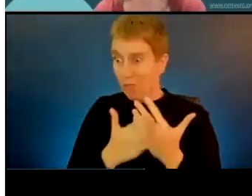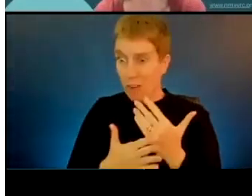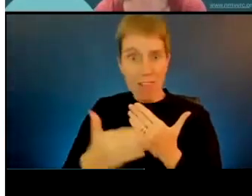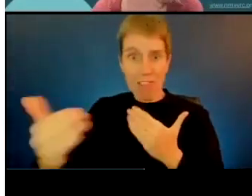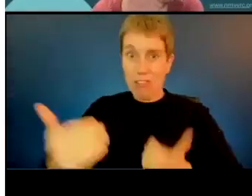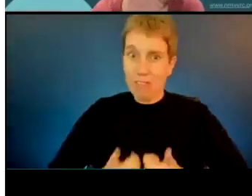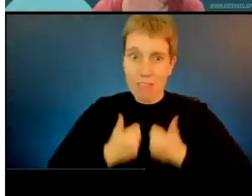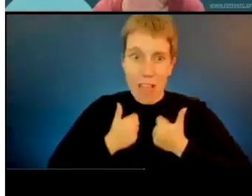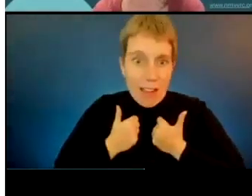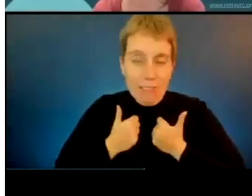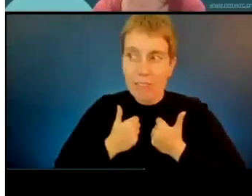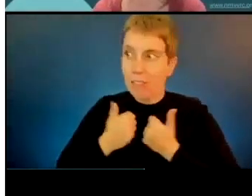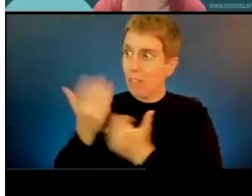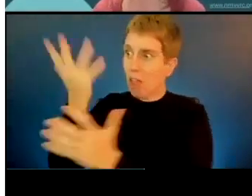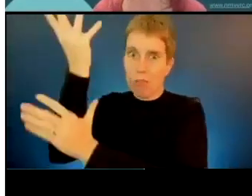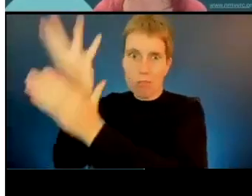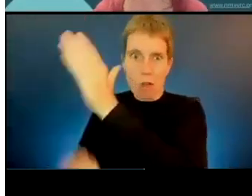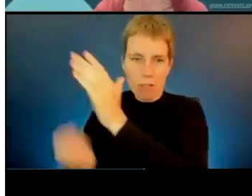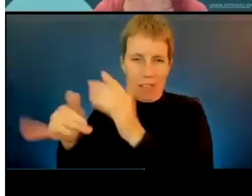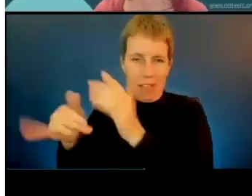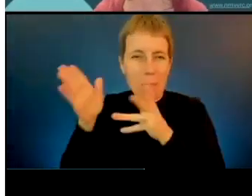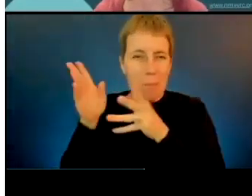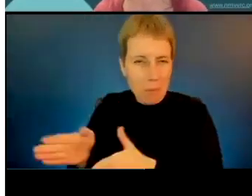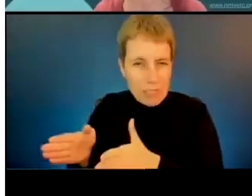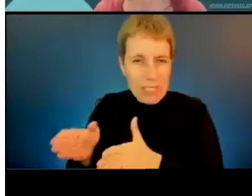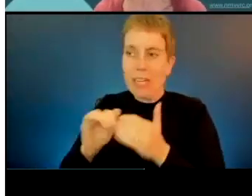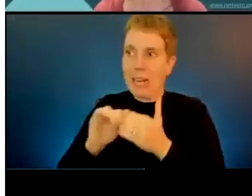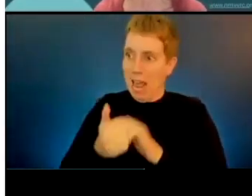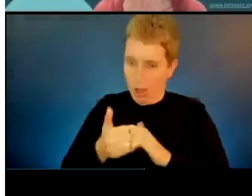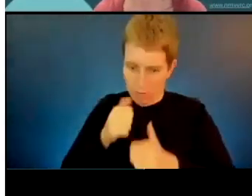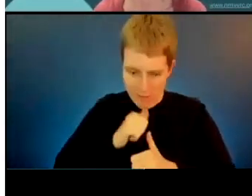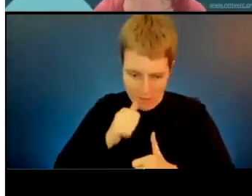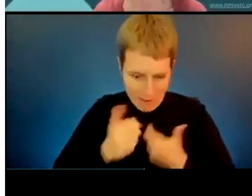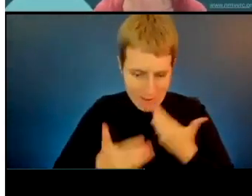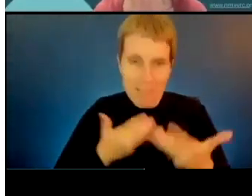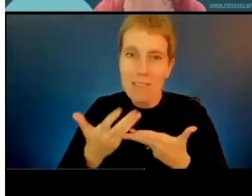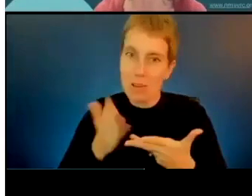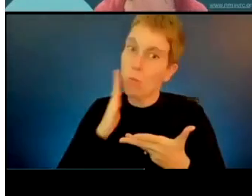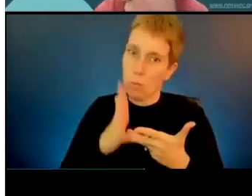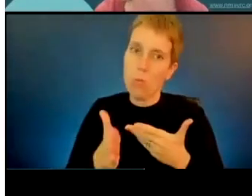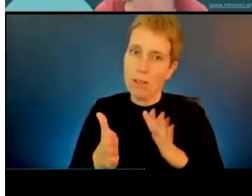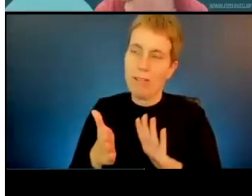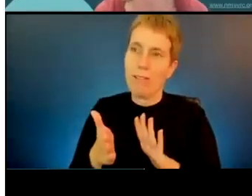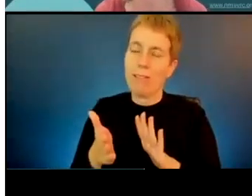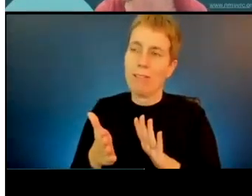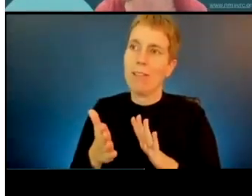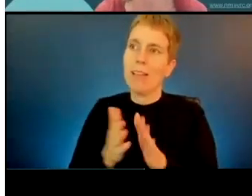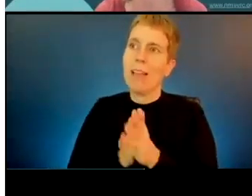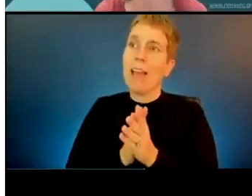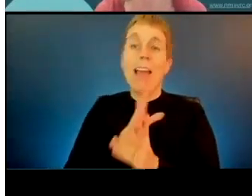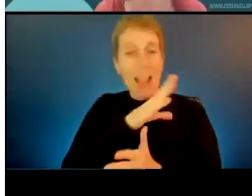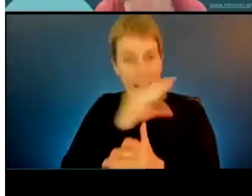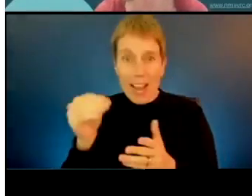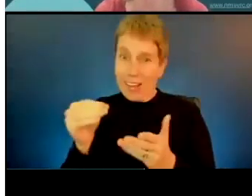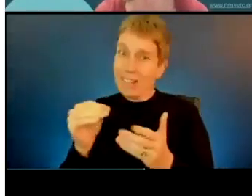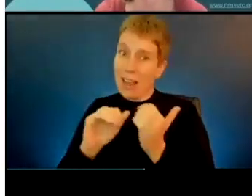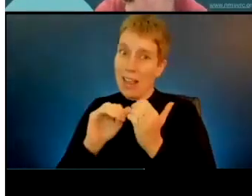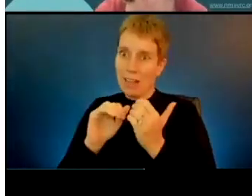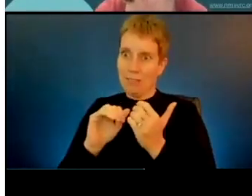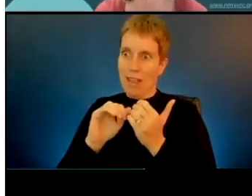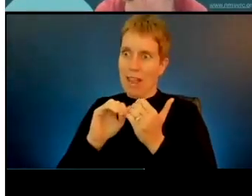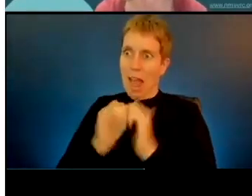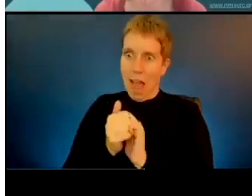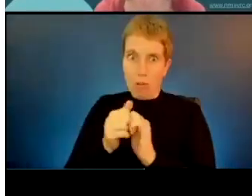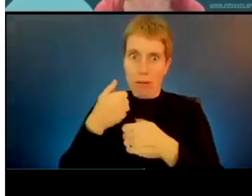lives. And then the last thing is, what can we do to make sure that there is someone supportive in a caretaking role that can really help